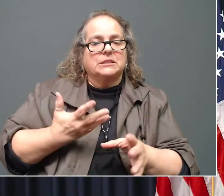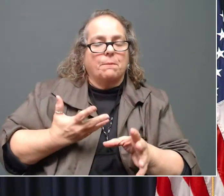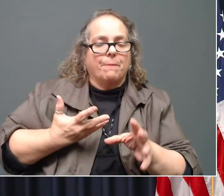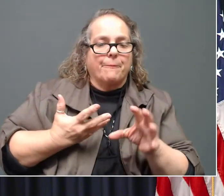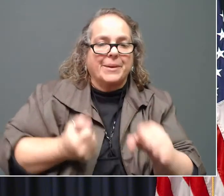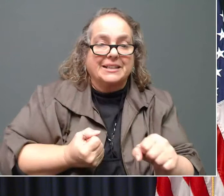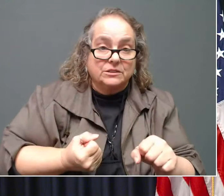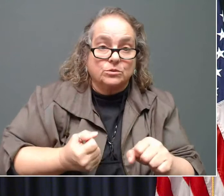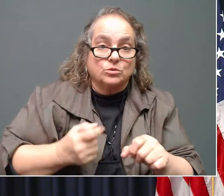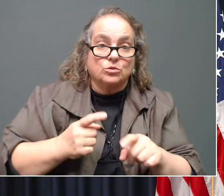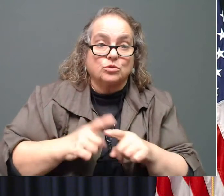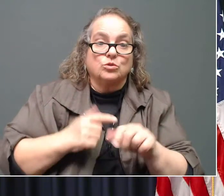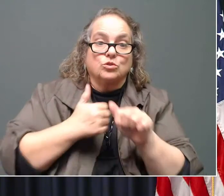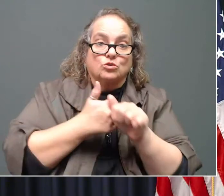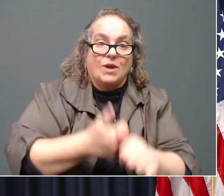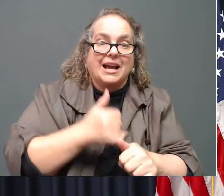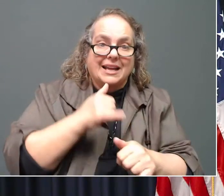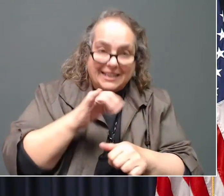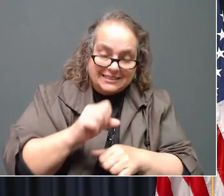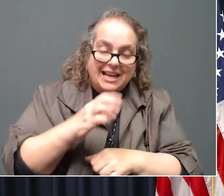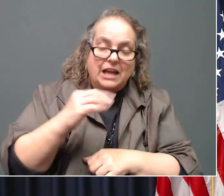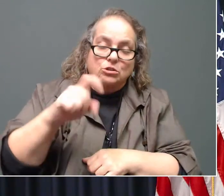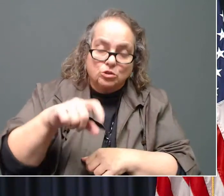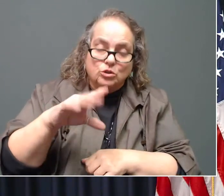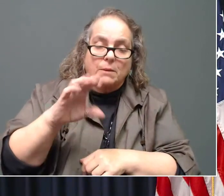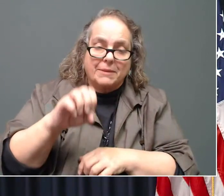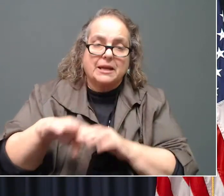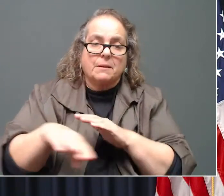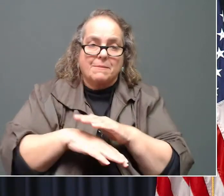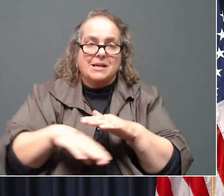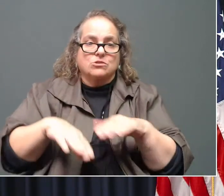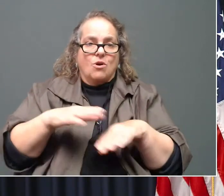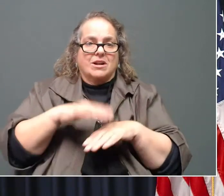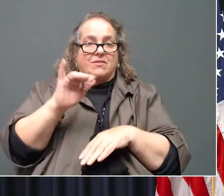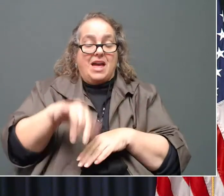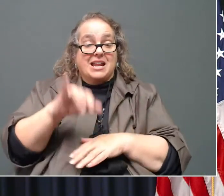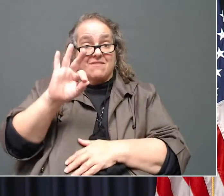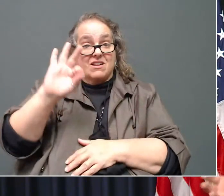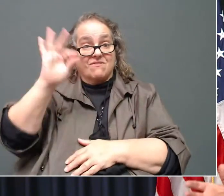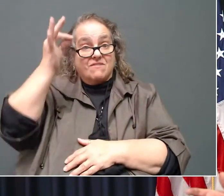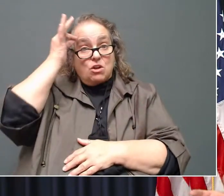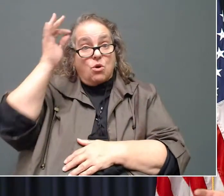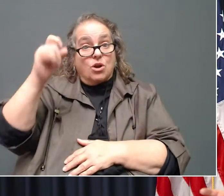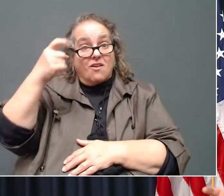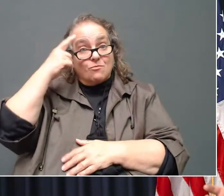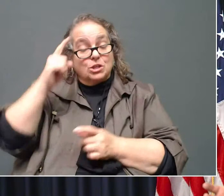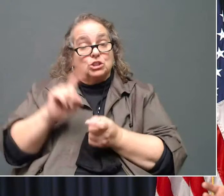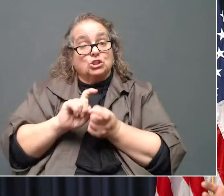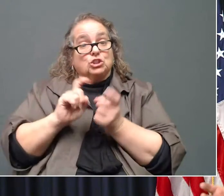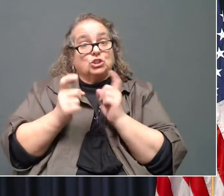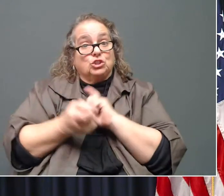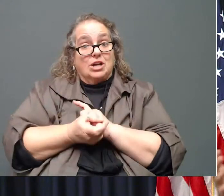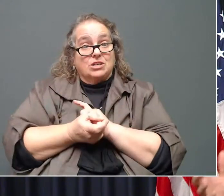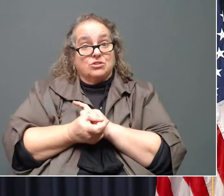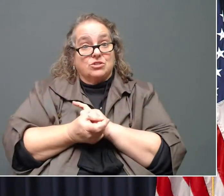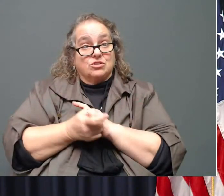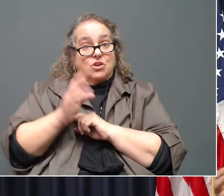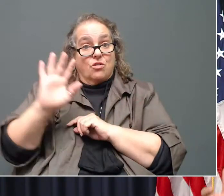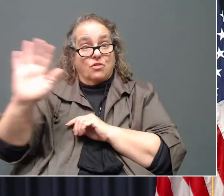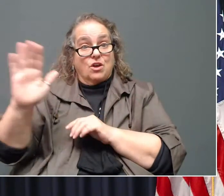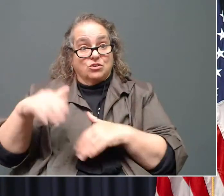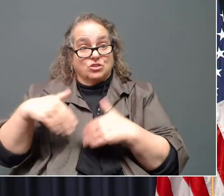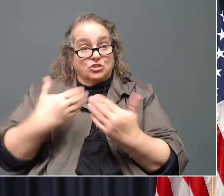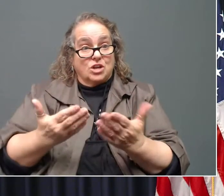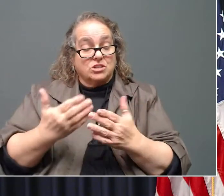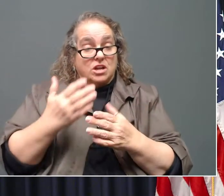track, is and should be based on. If the federal government changes that suggestion